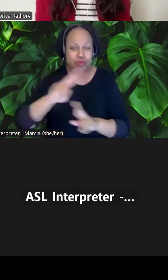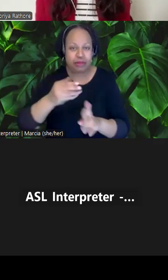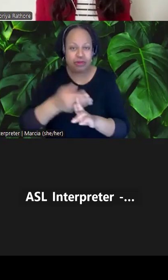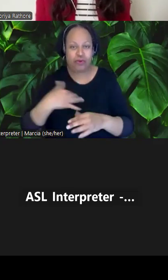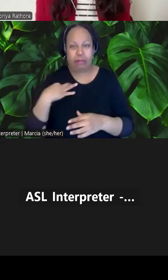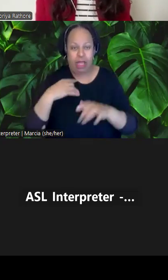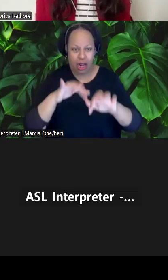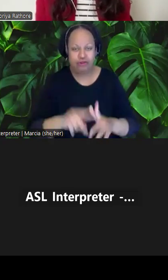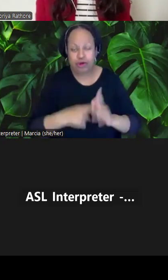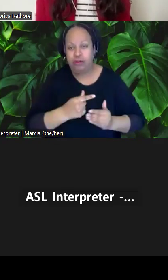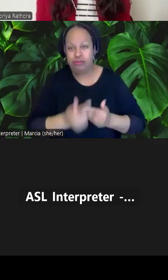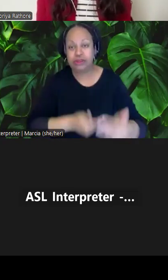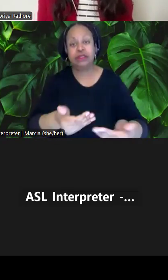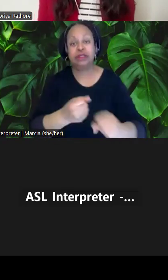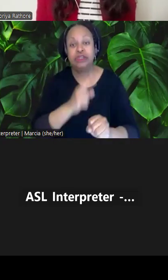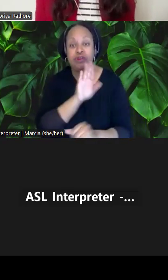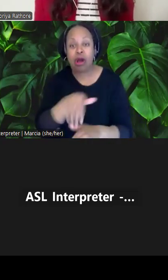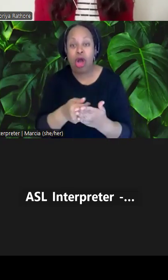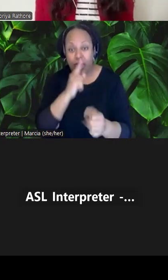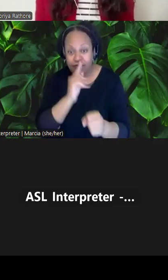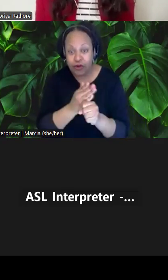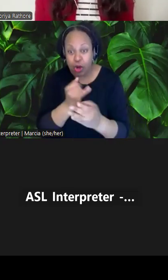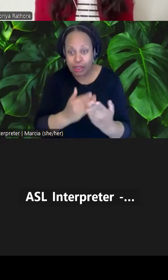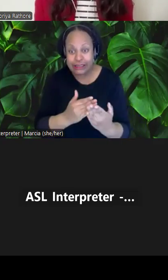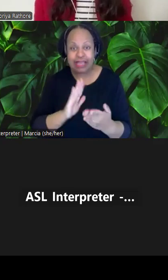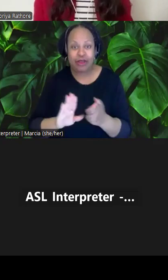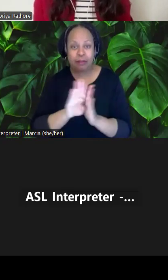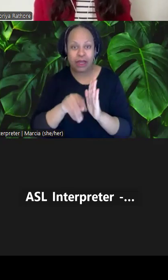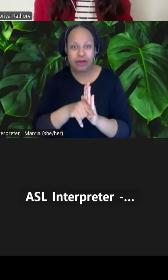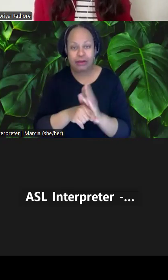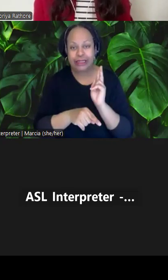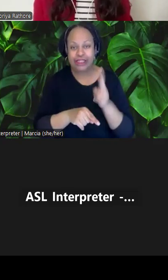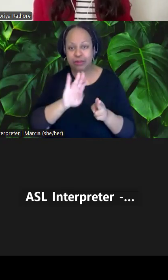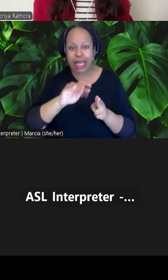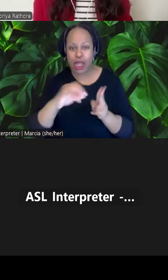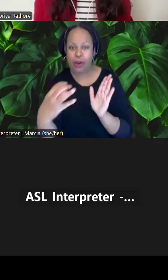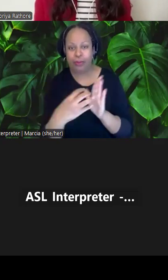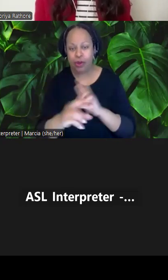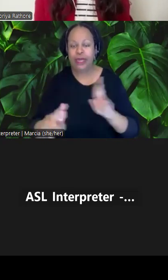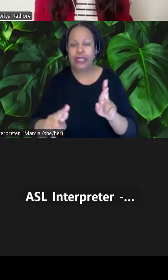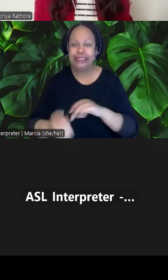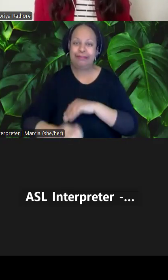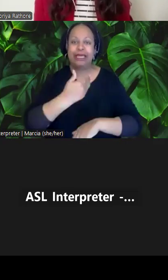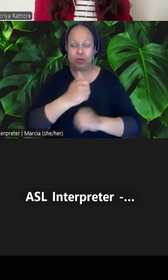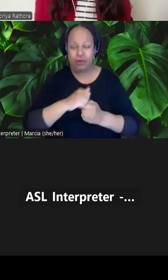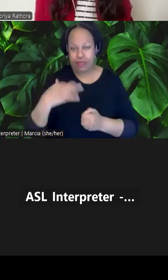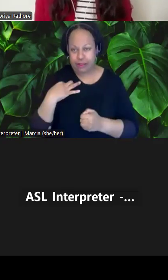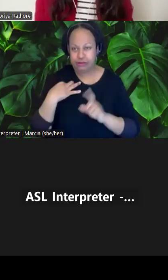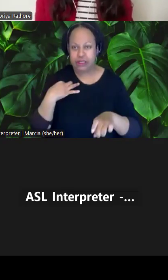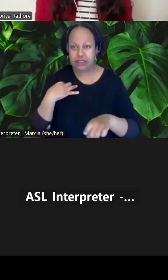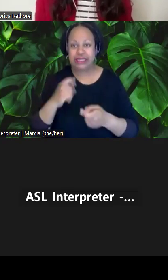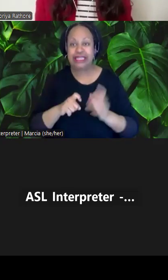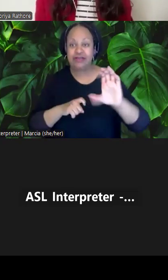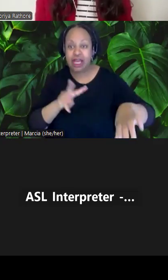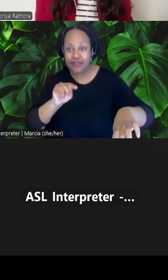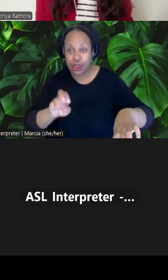some, if not all, of your confirmed artists and their bios ready to submit with this application. You need to have a venue if you're